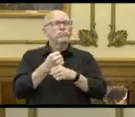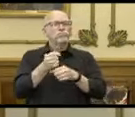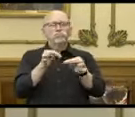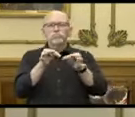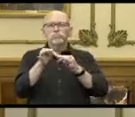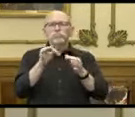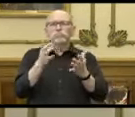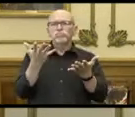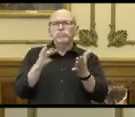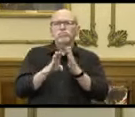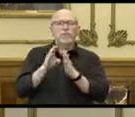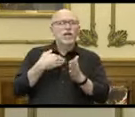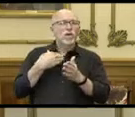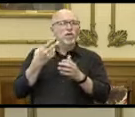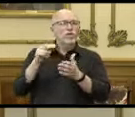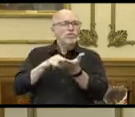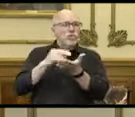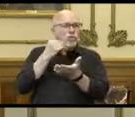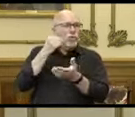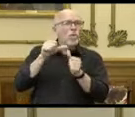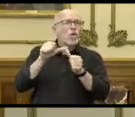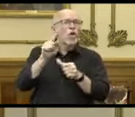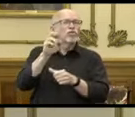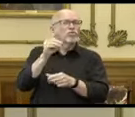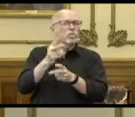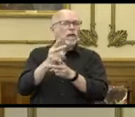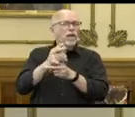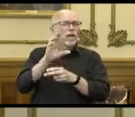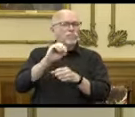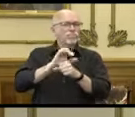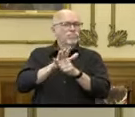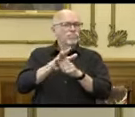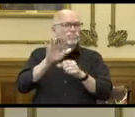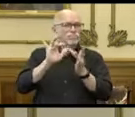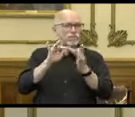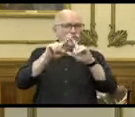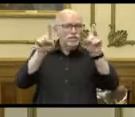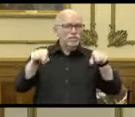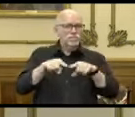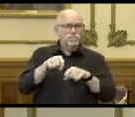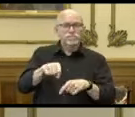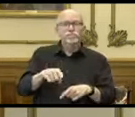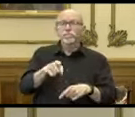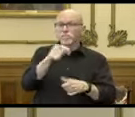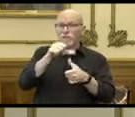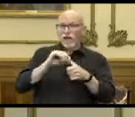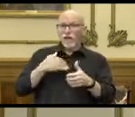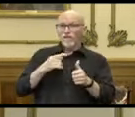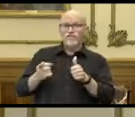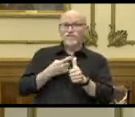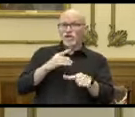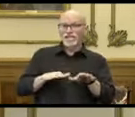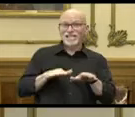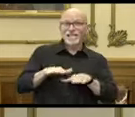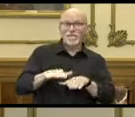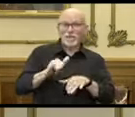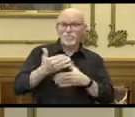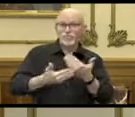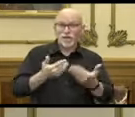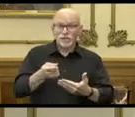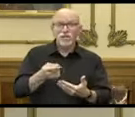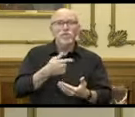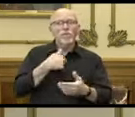the development of our long-term care COVID dashboard. As you recall, the first step in that process was to